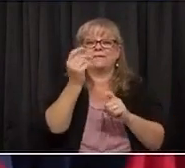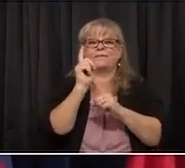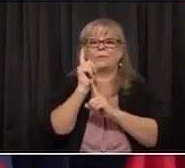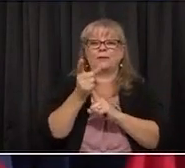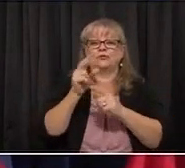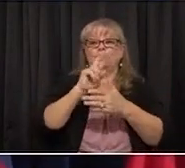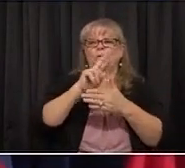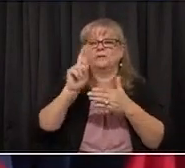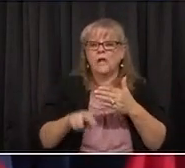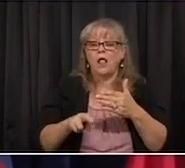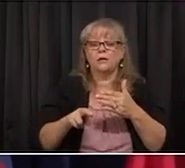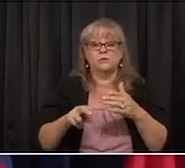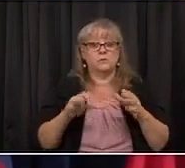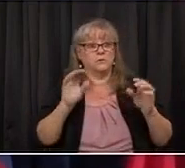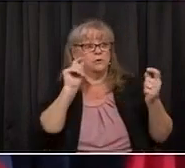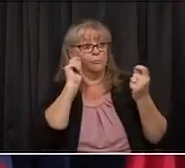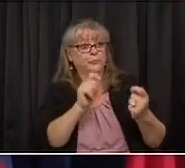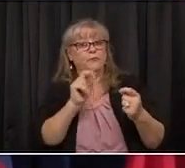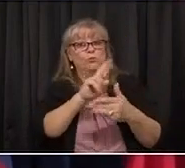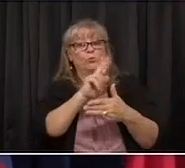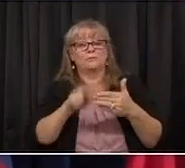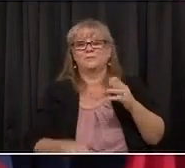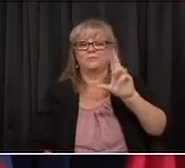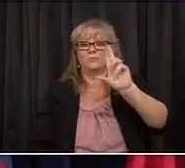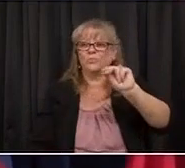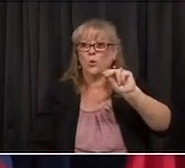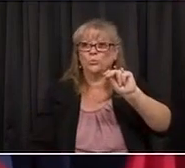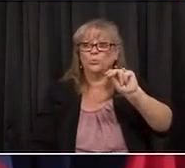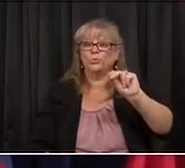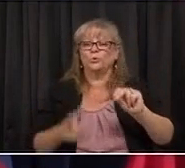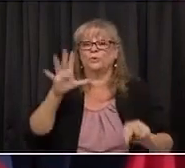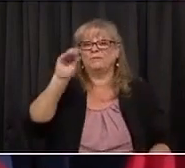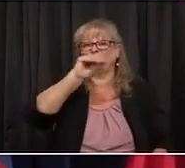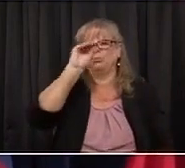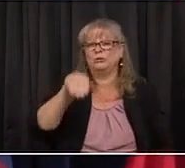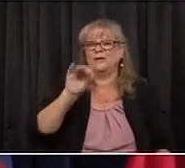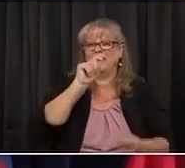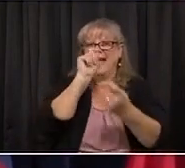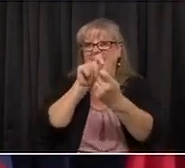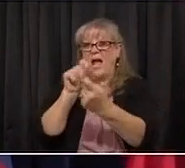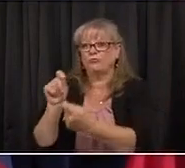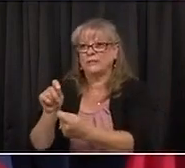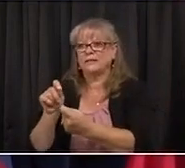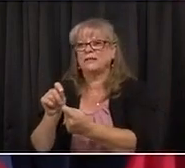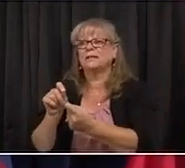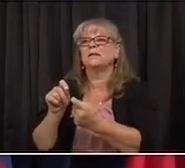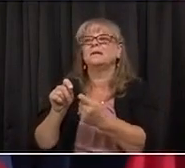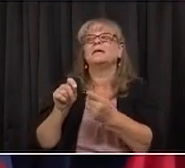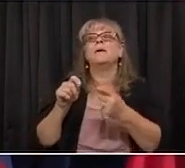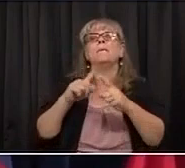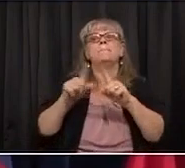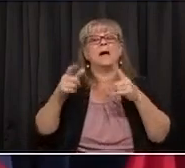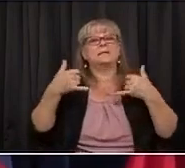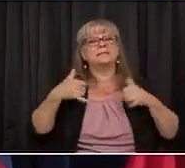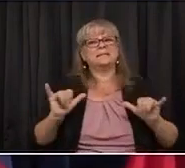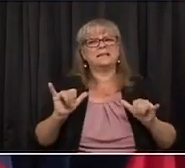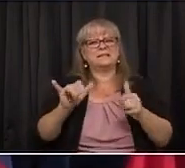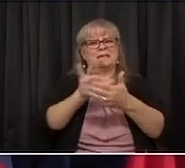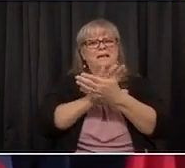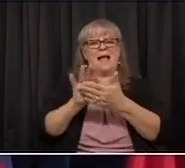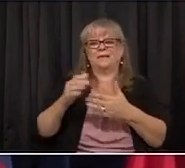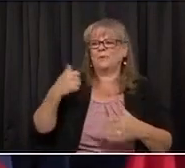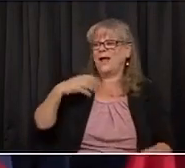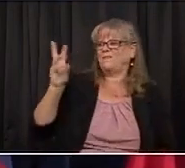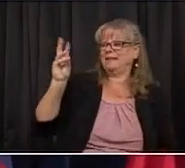if you get some folks who, for instance, work at a senior facility, and even if it's 70, 80% accurate instead of 95, there's still a use case for it. So